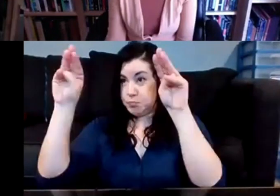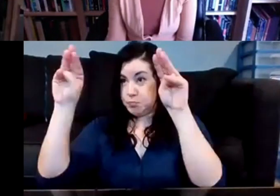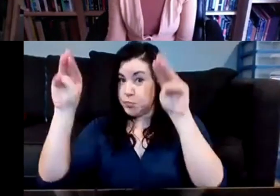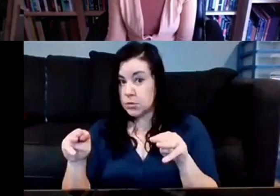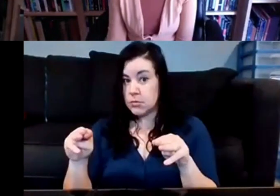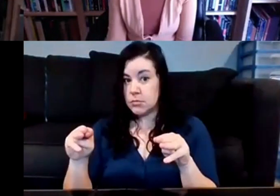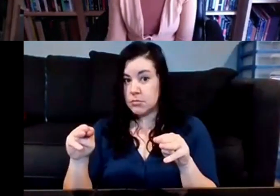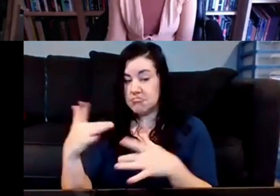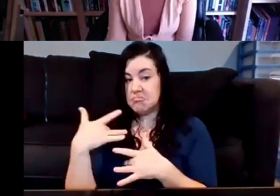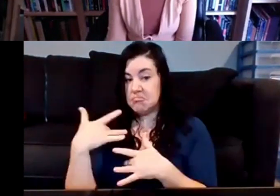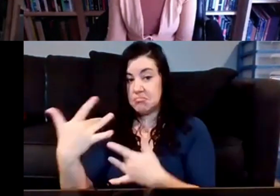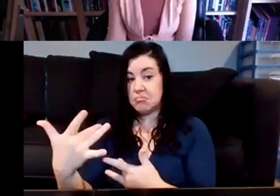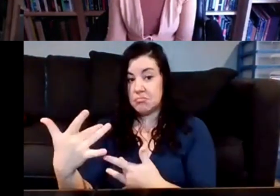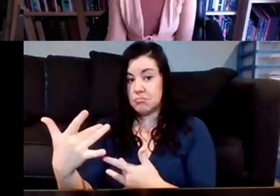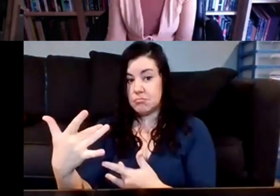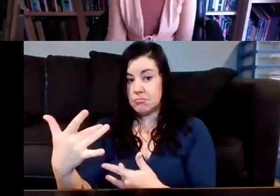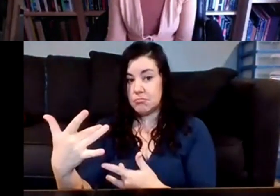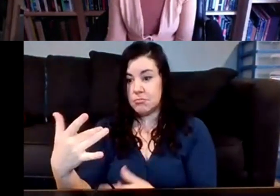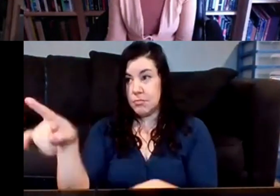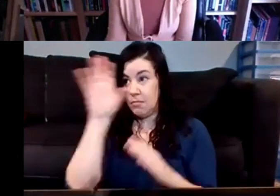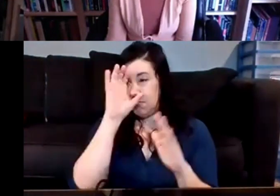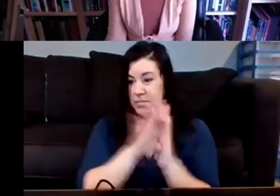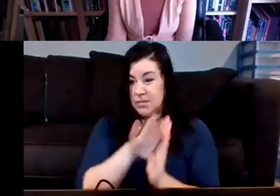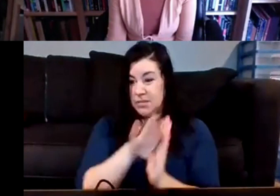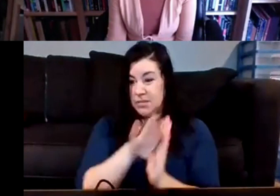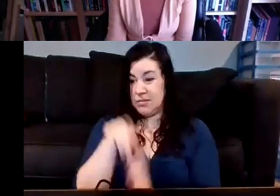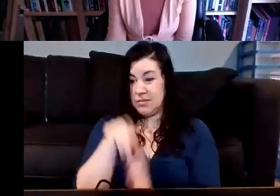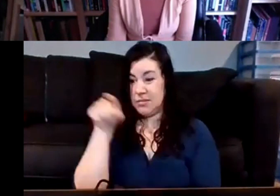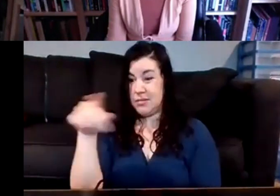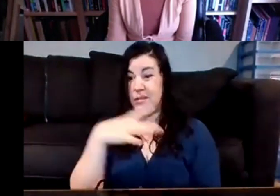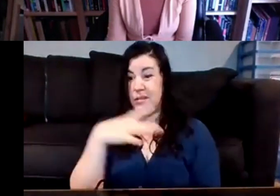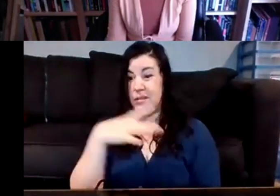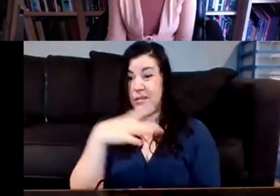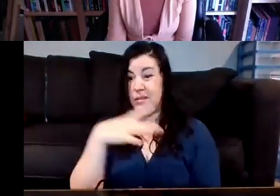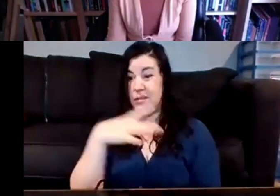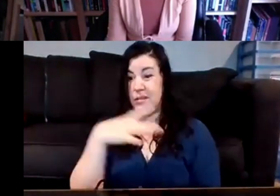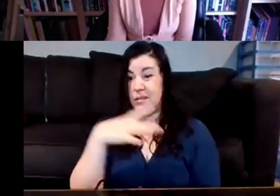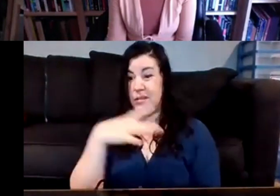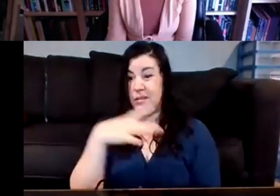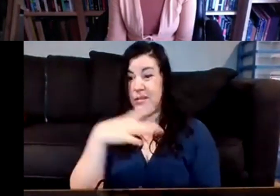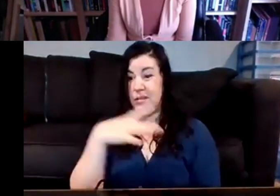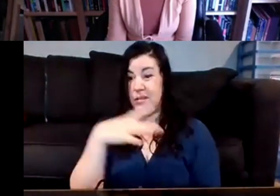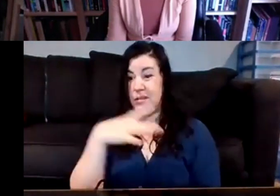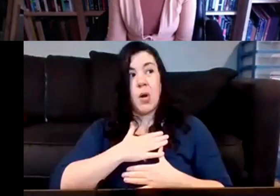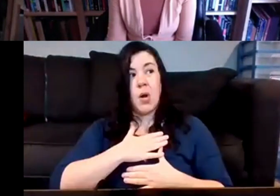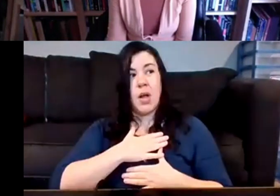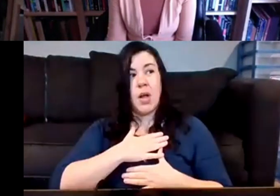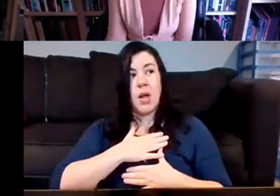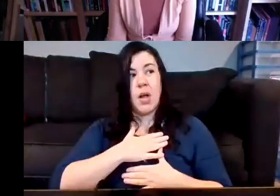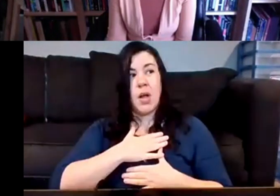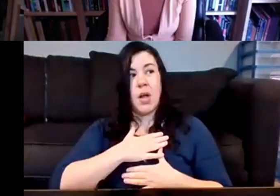it likes those kind of images in a way. It likes these certain kind of extreme forms of the spectacle